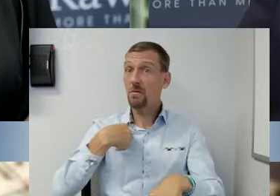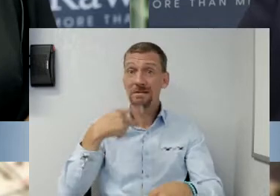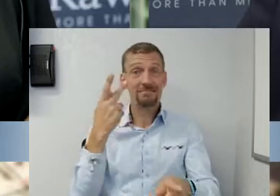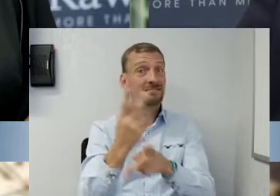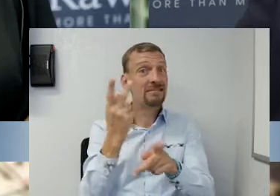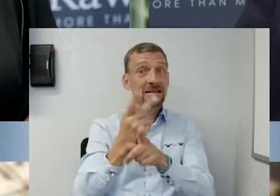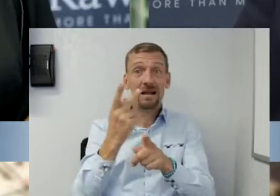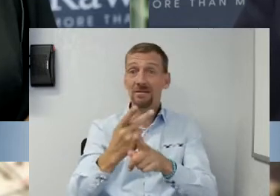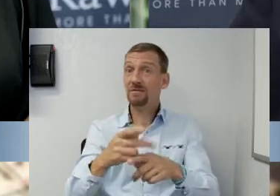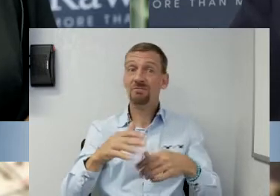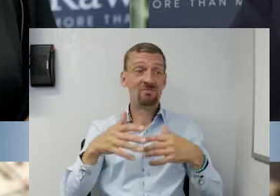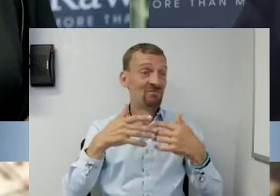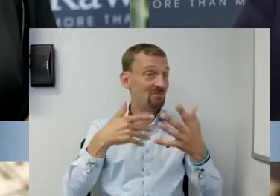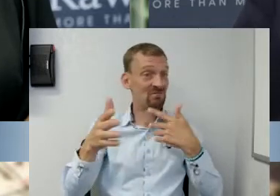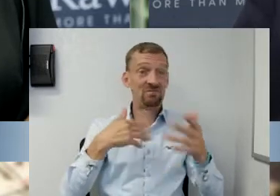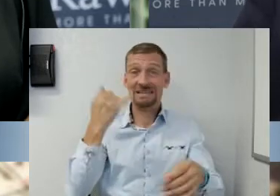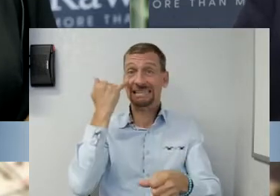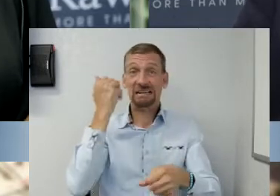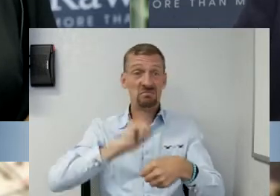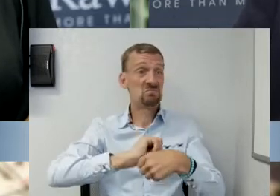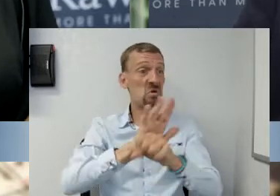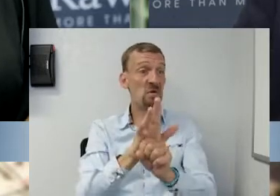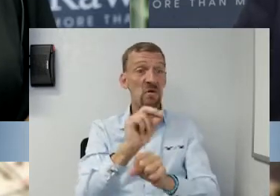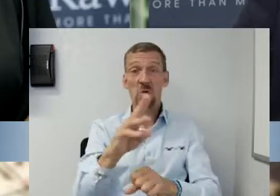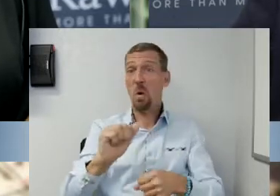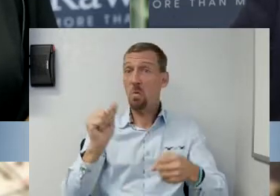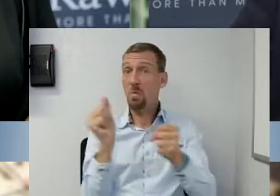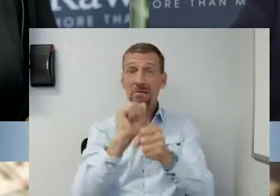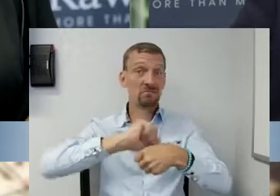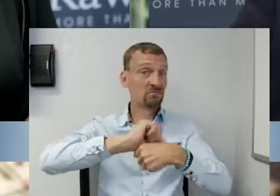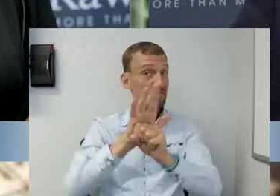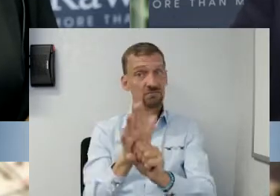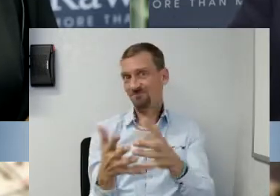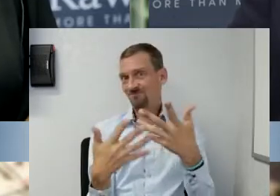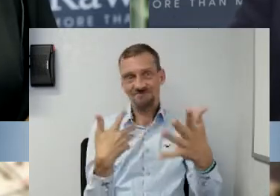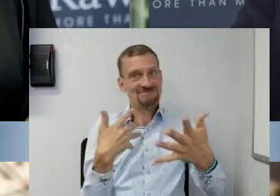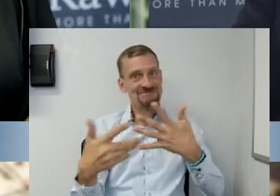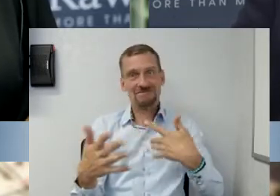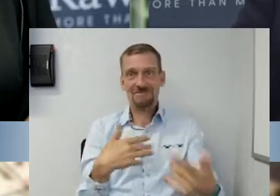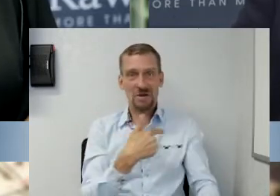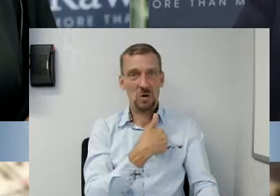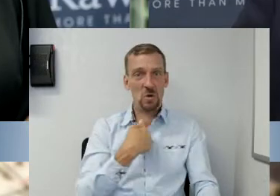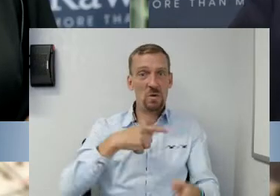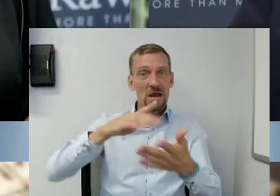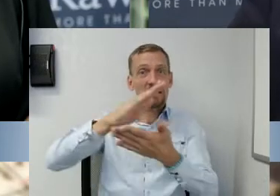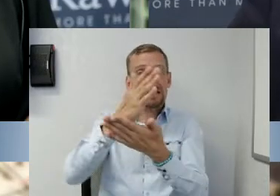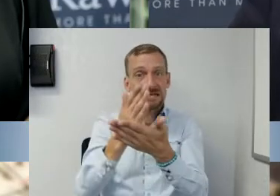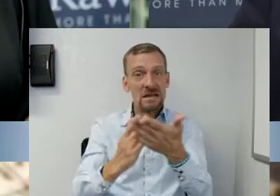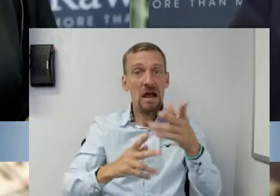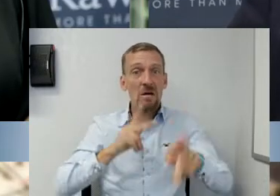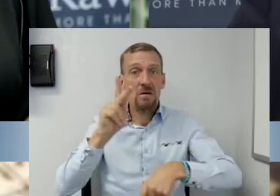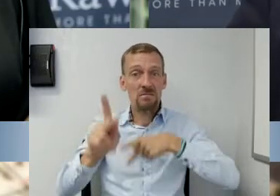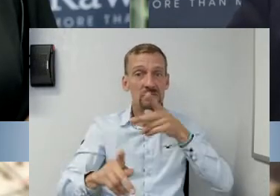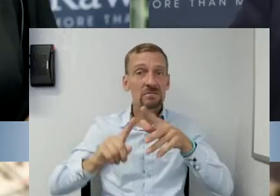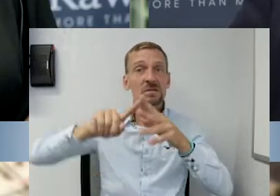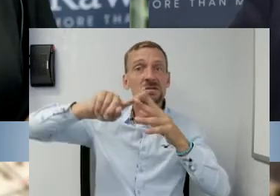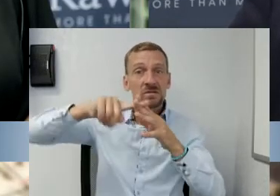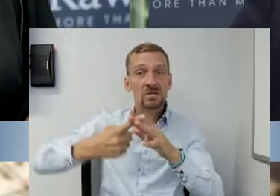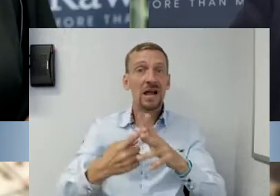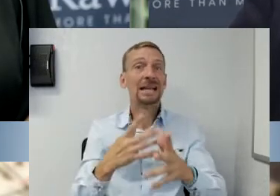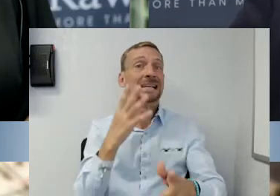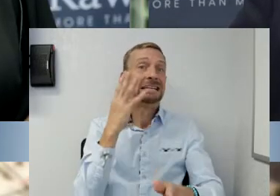time during non-COVID, periods that people are, for some reason, starting to experience